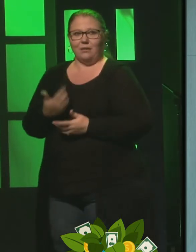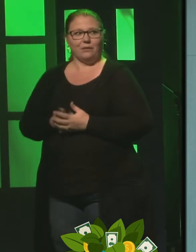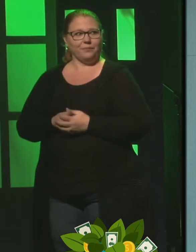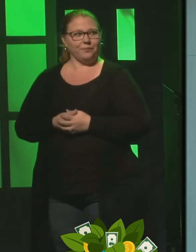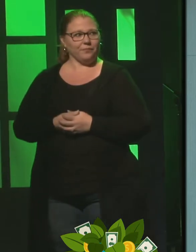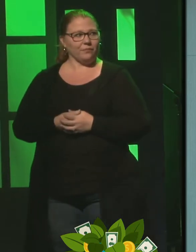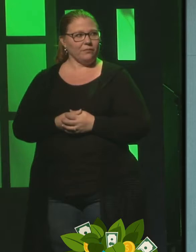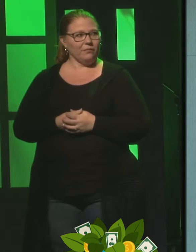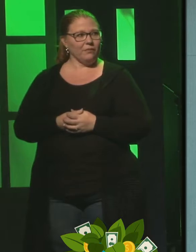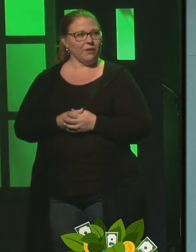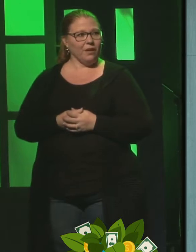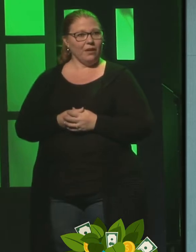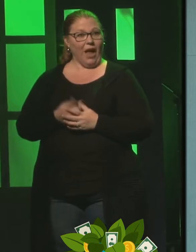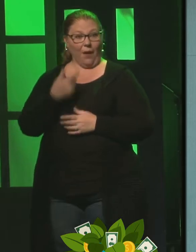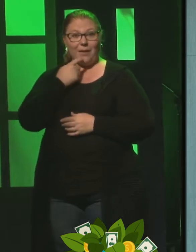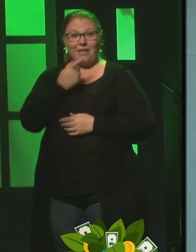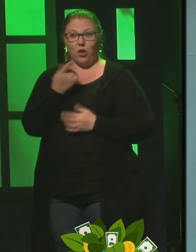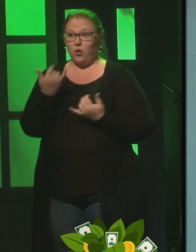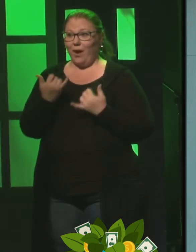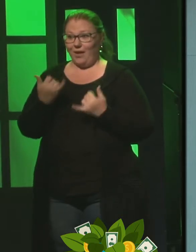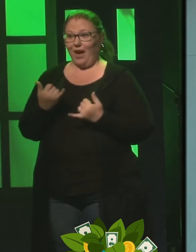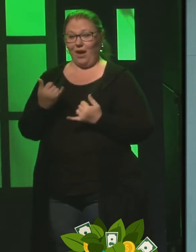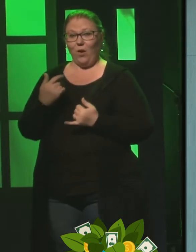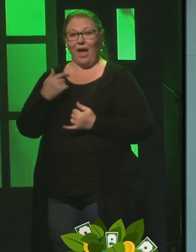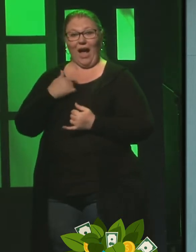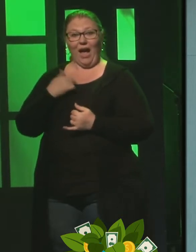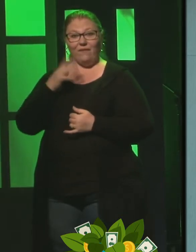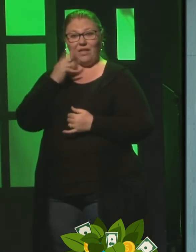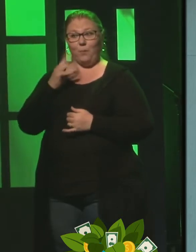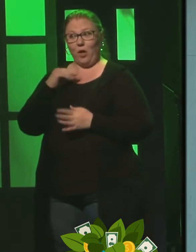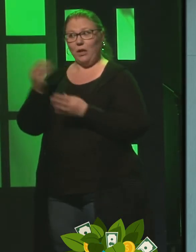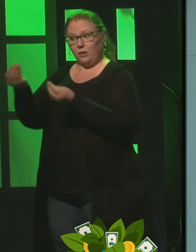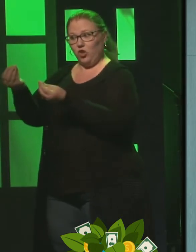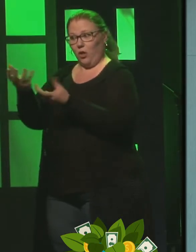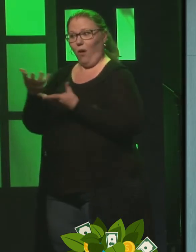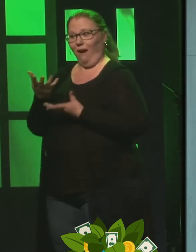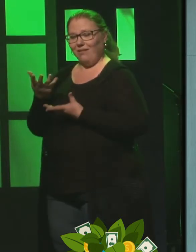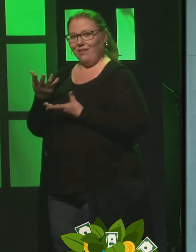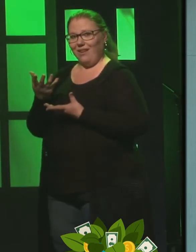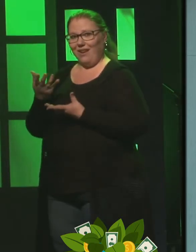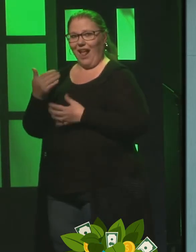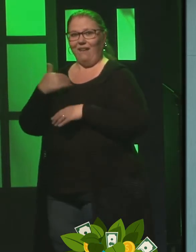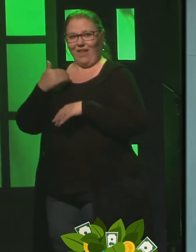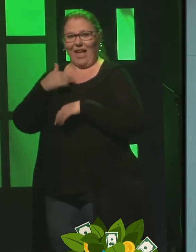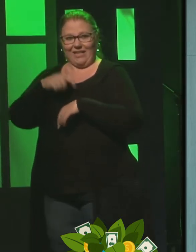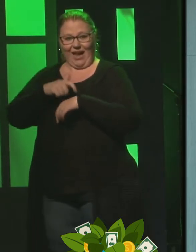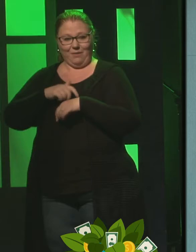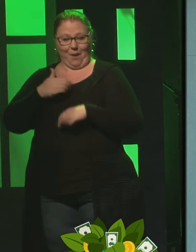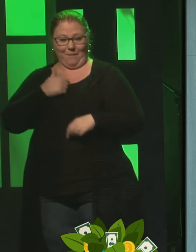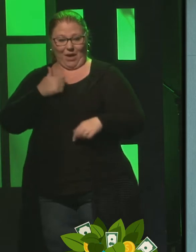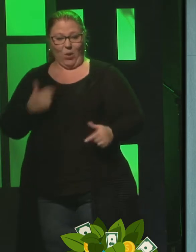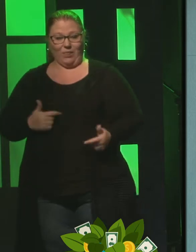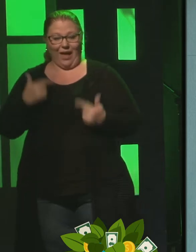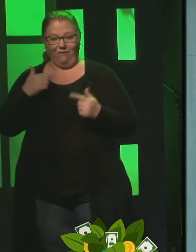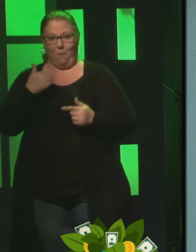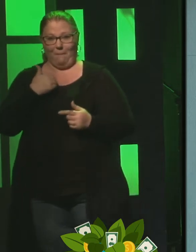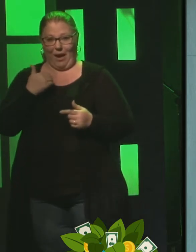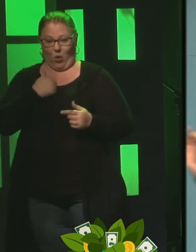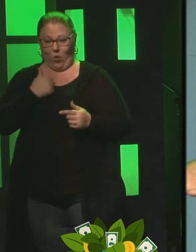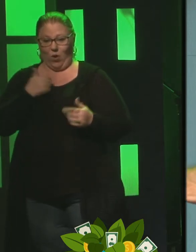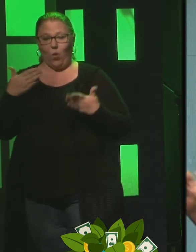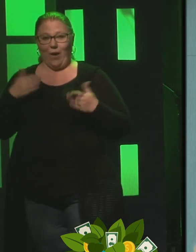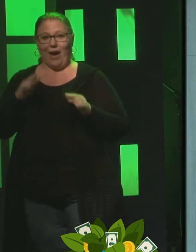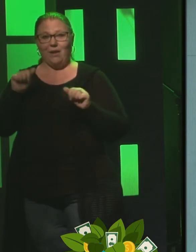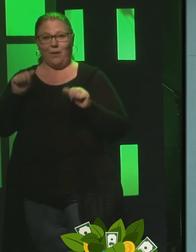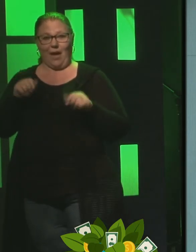And I can tell you right now, I have been on the receiving end of generosity, and I have had times in my own life, in my own little way, to be